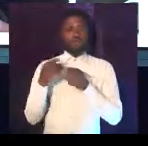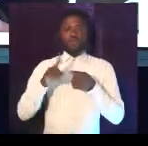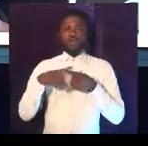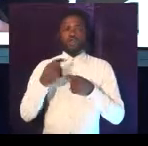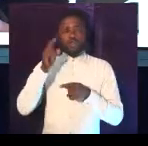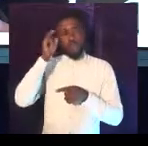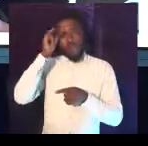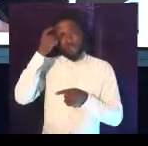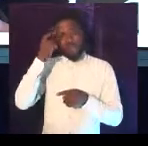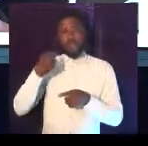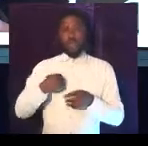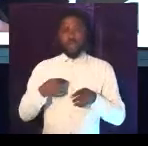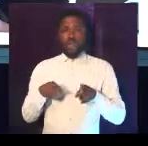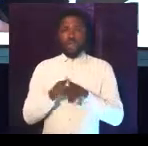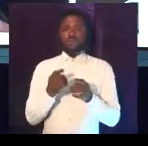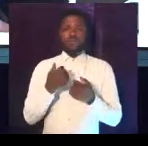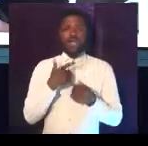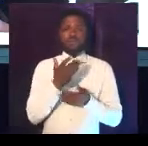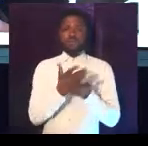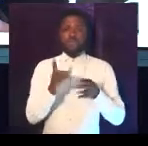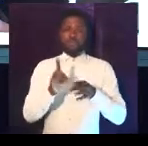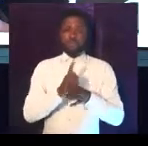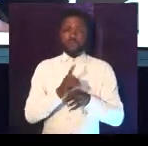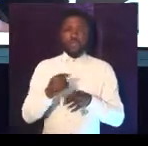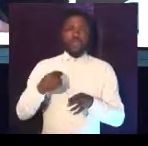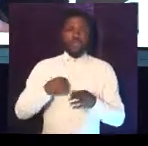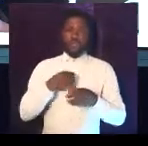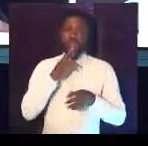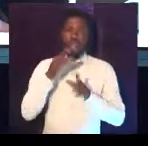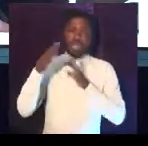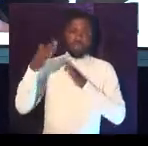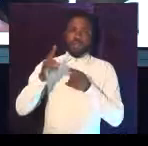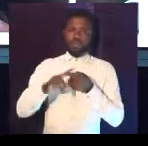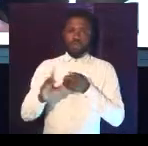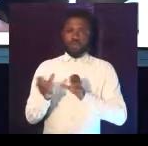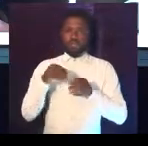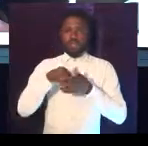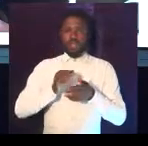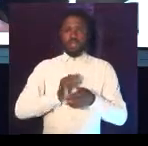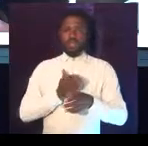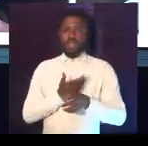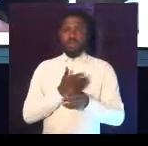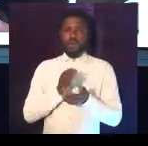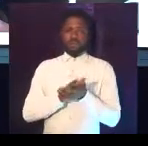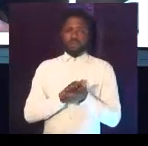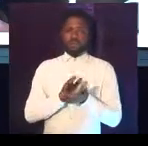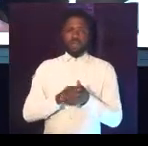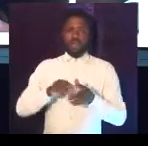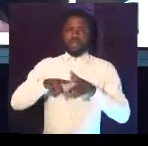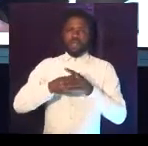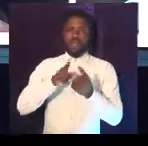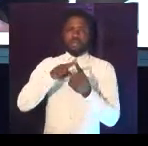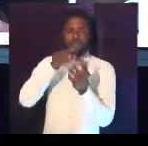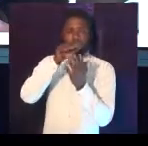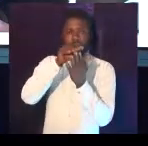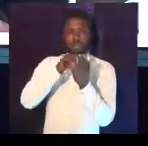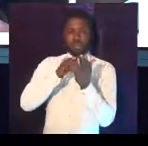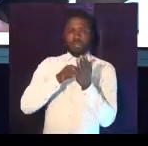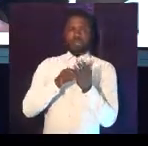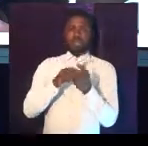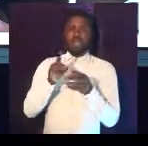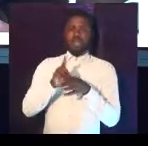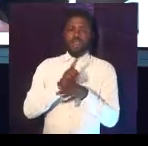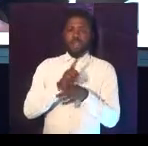obligations to the government, we also have some duties we are expected to perform in our various schools. I think you know all this. Start mentioning